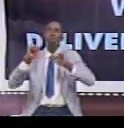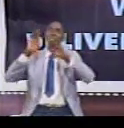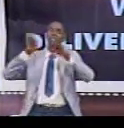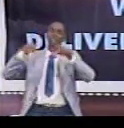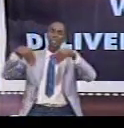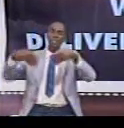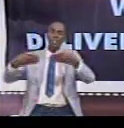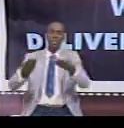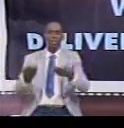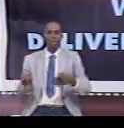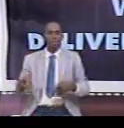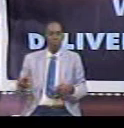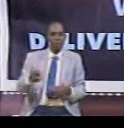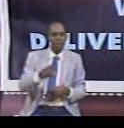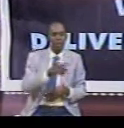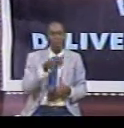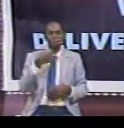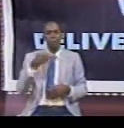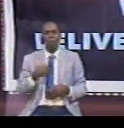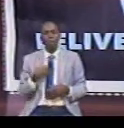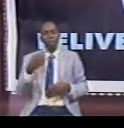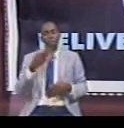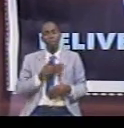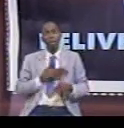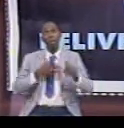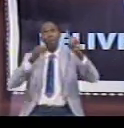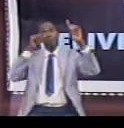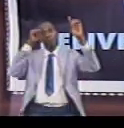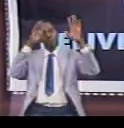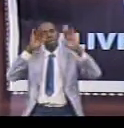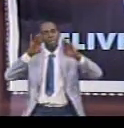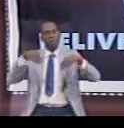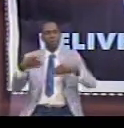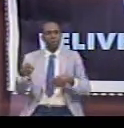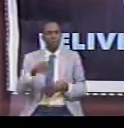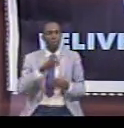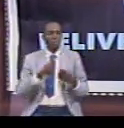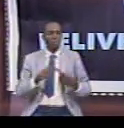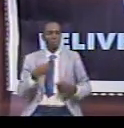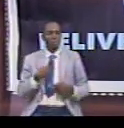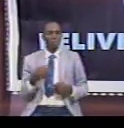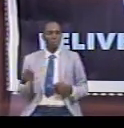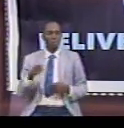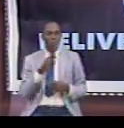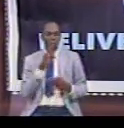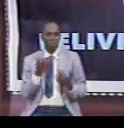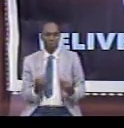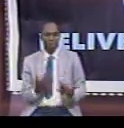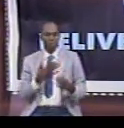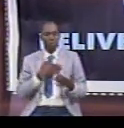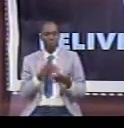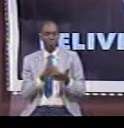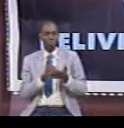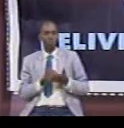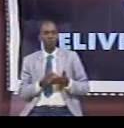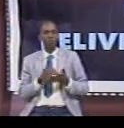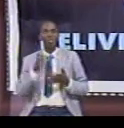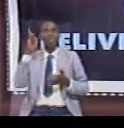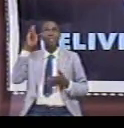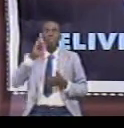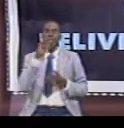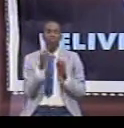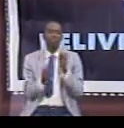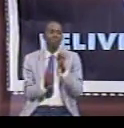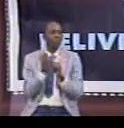my Father has given them to me, they belong to me, is greater than all. And then